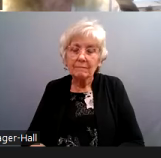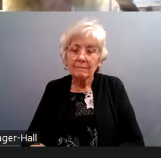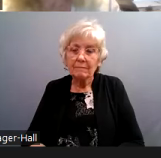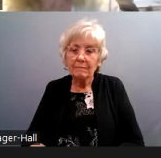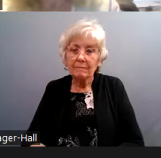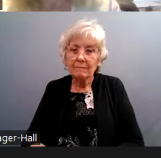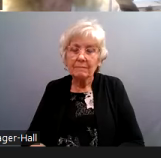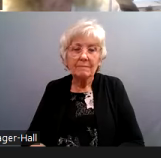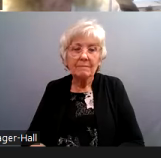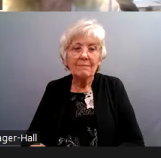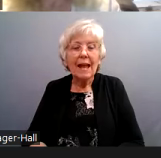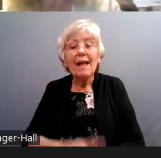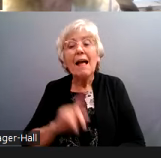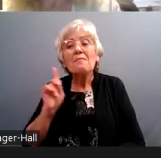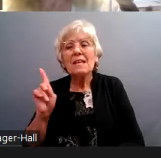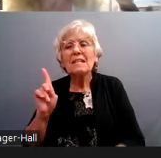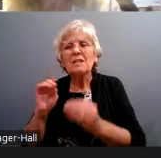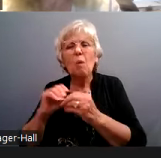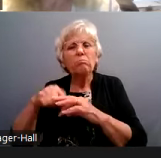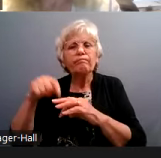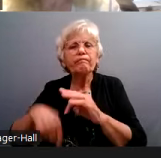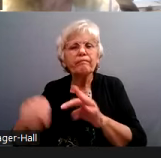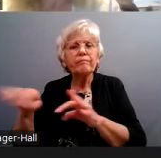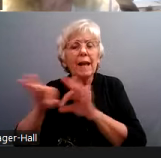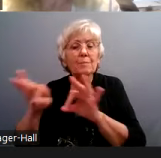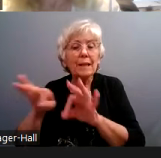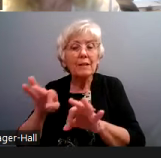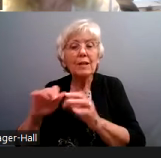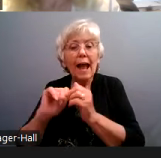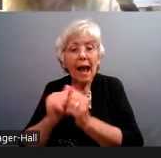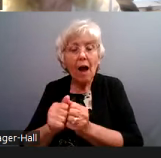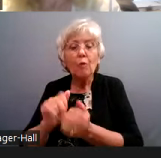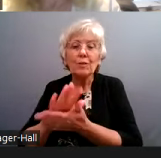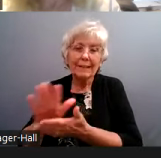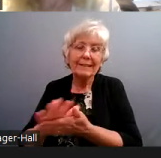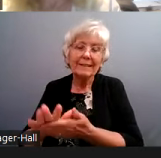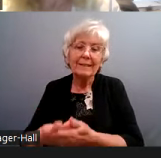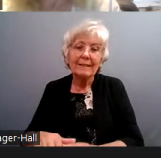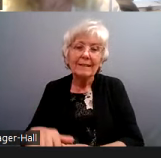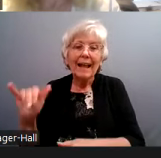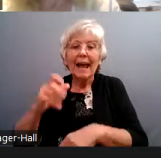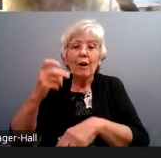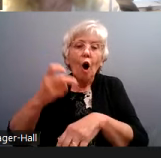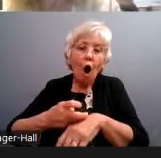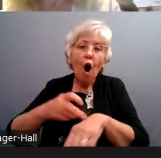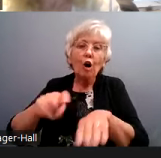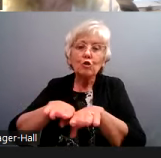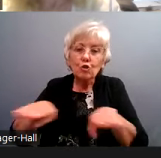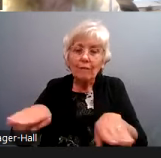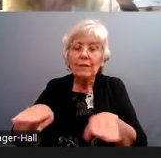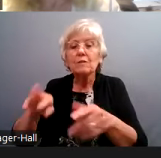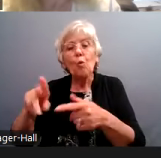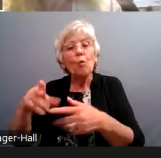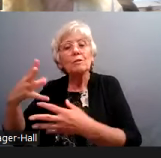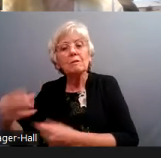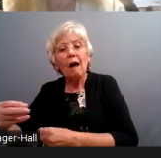And this is just kind of going into more detail about how to clean like hard surfaces and the soft